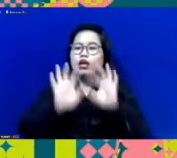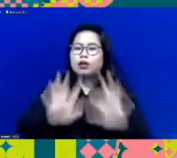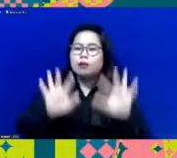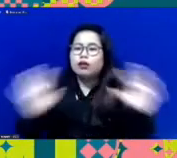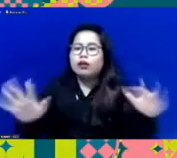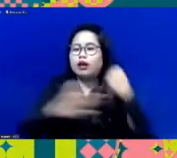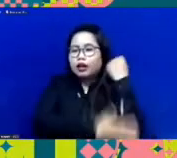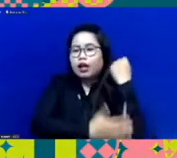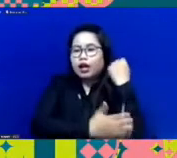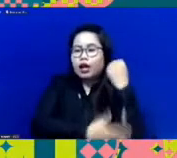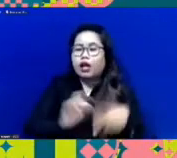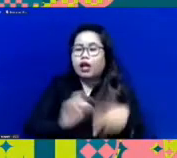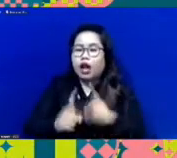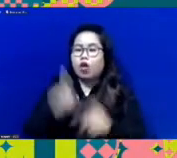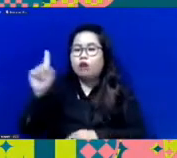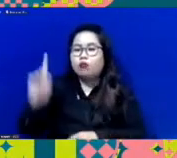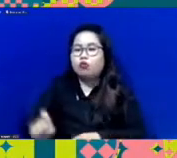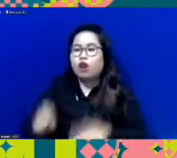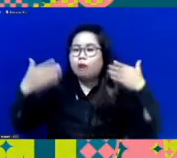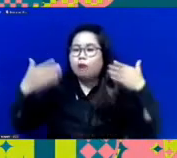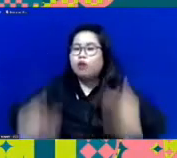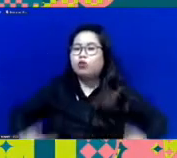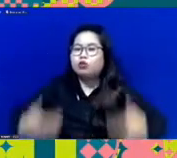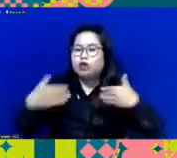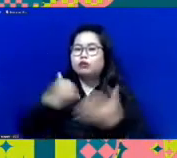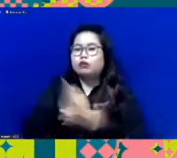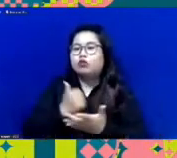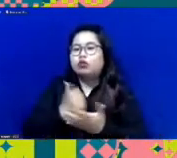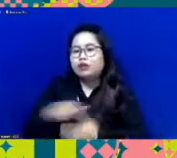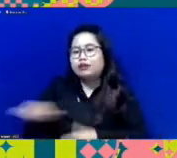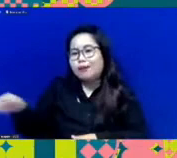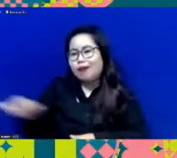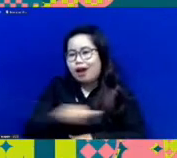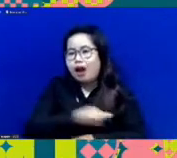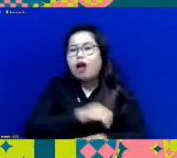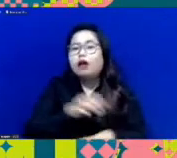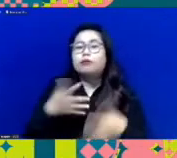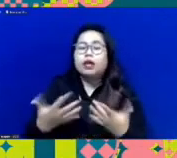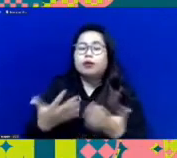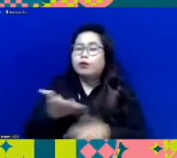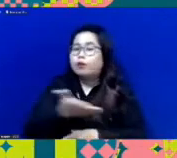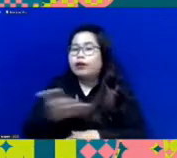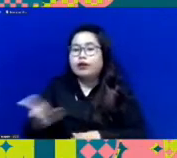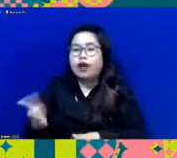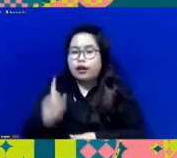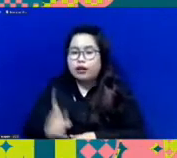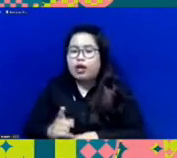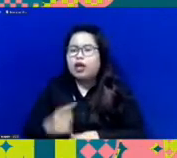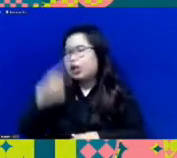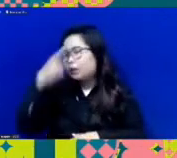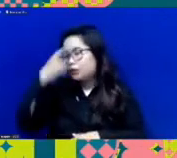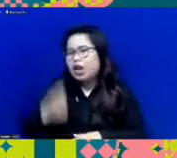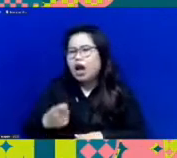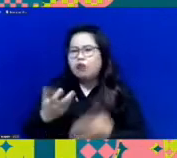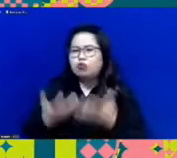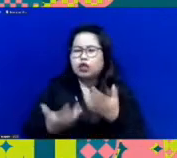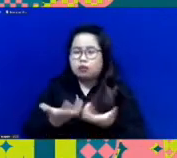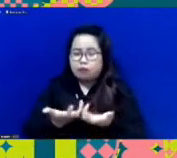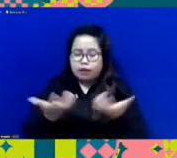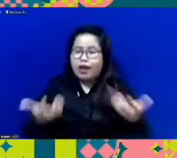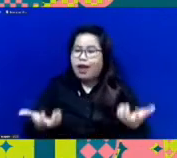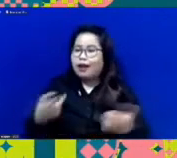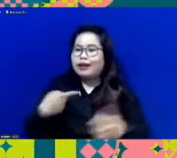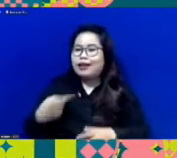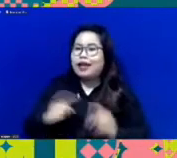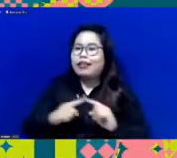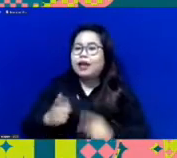said, are extremely similar. Beliefs divide, but values unite. So, Bapa Sudiki, could you share with